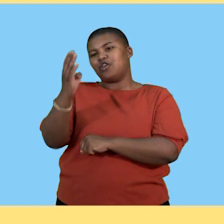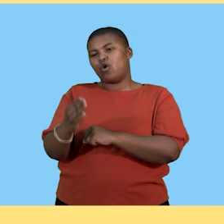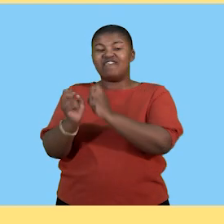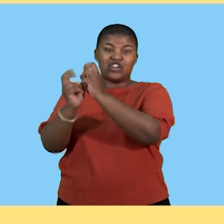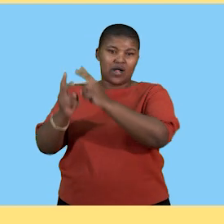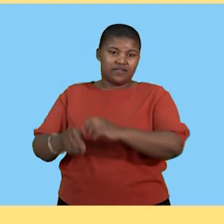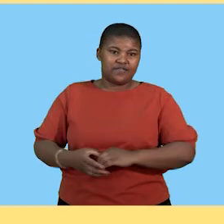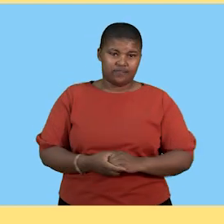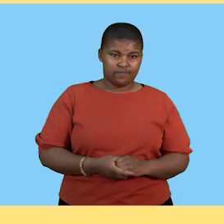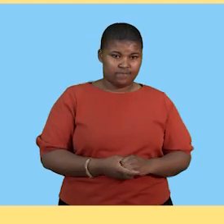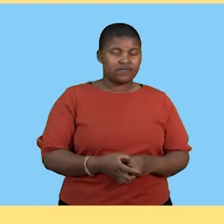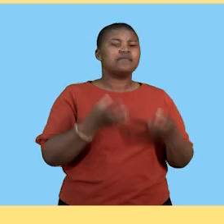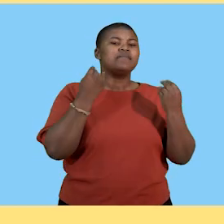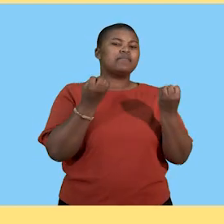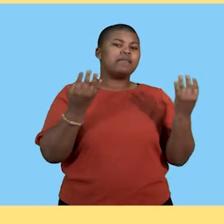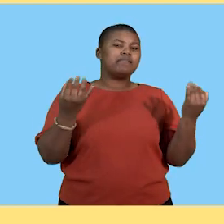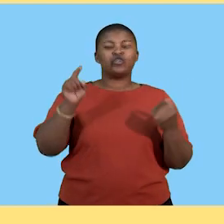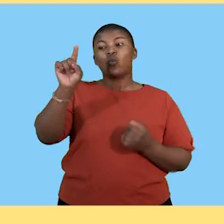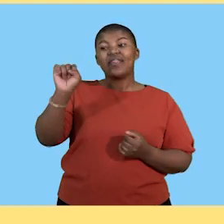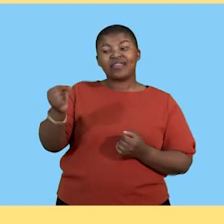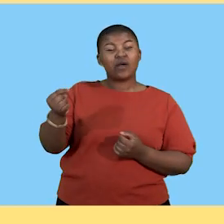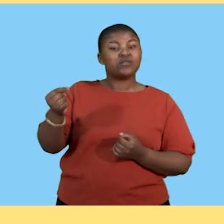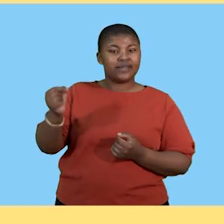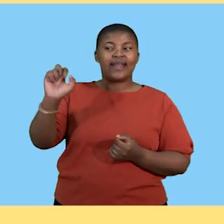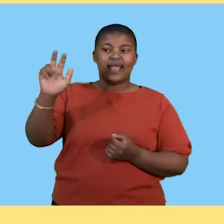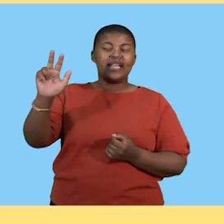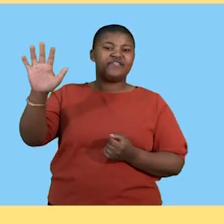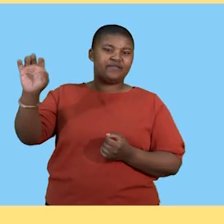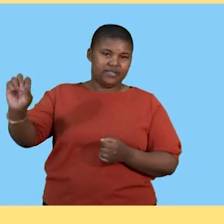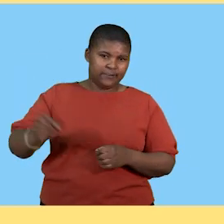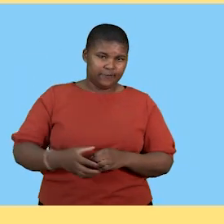also by 3 over 12. That gives you